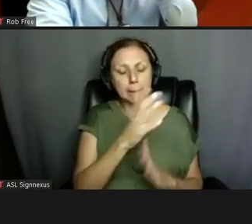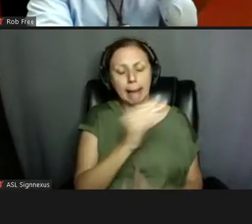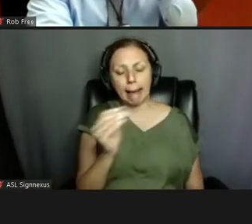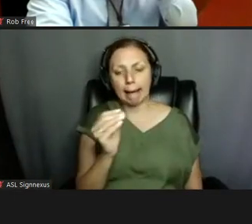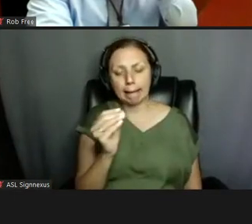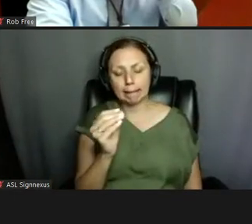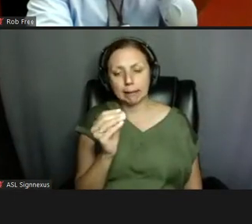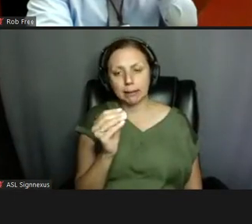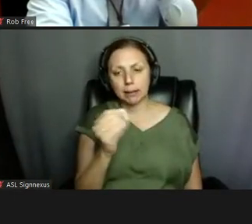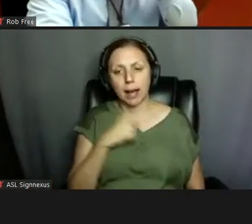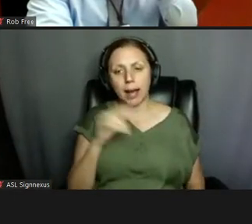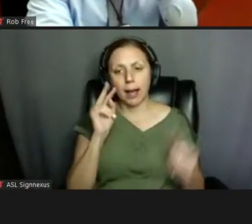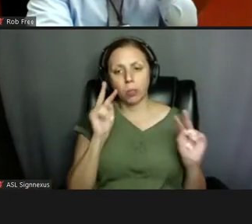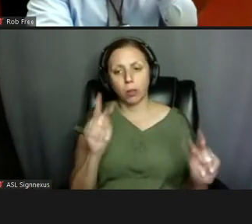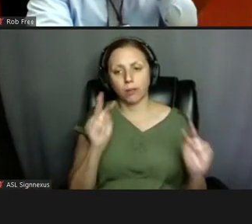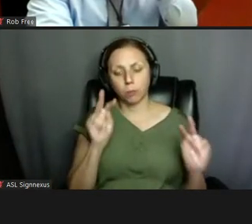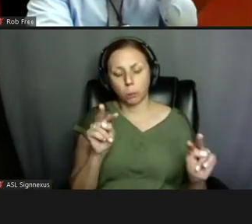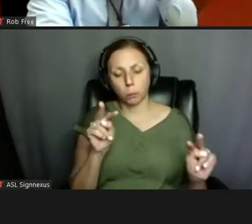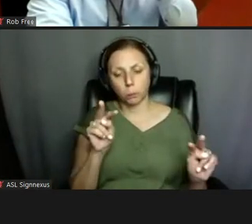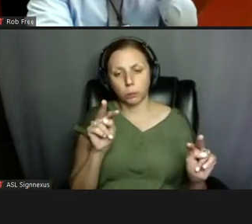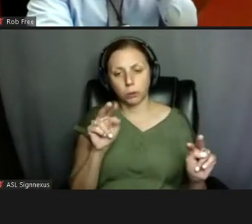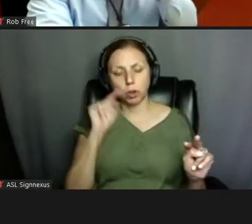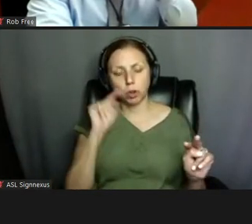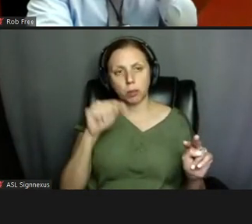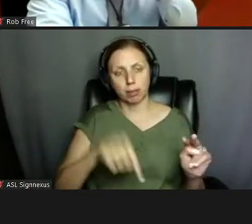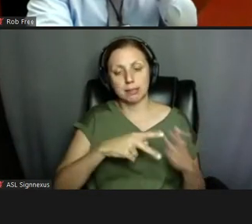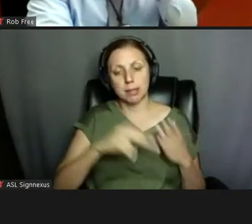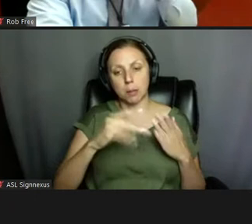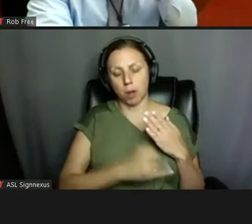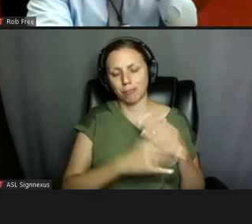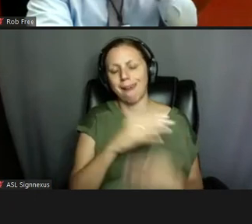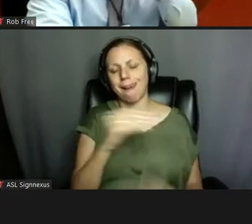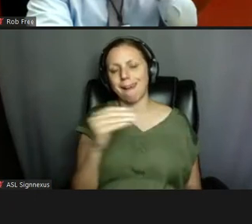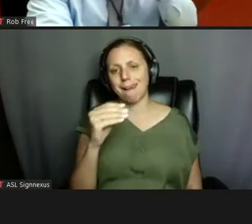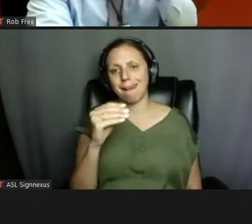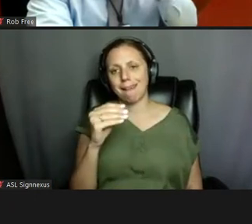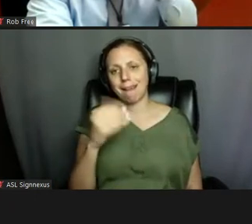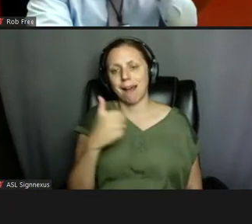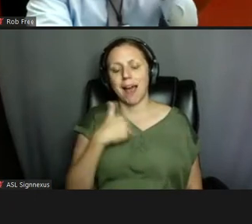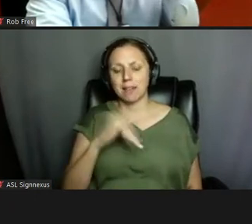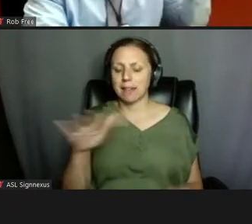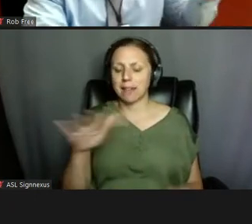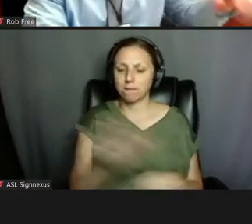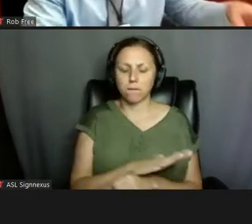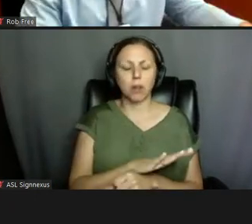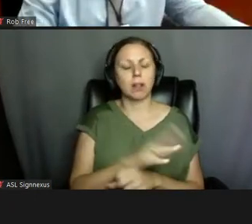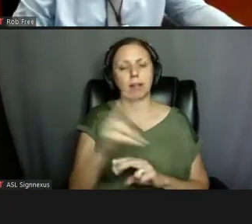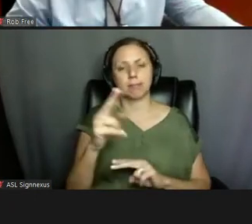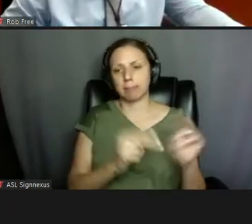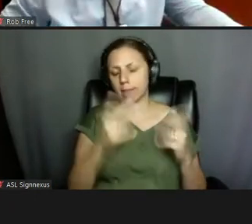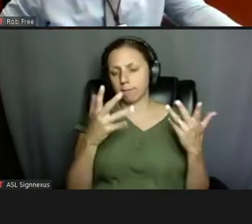I look forward to this project and having it fully built out and